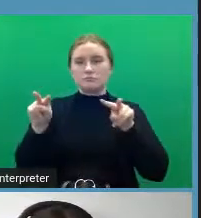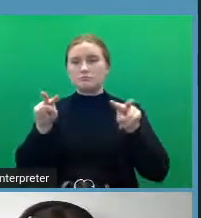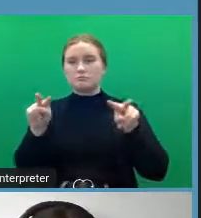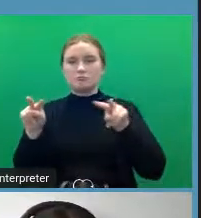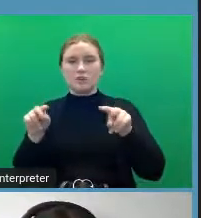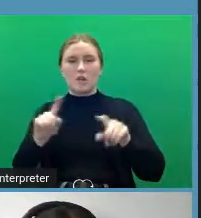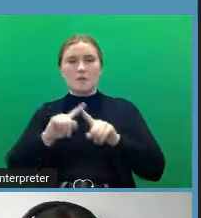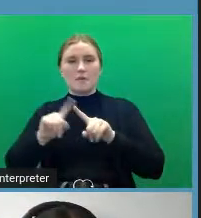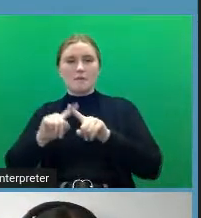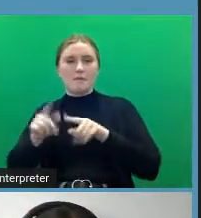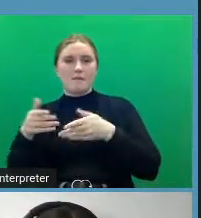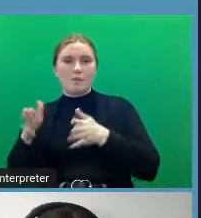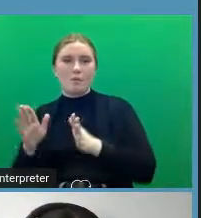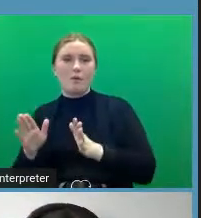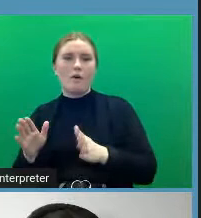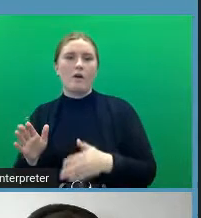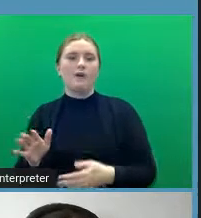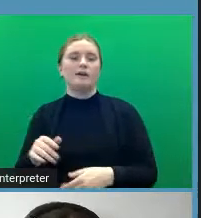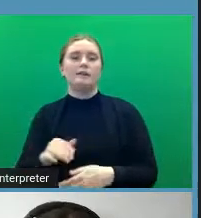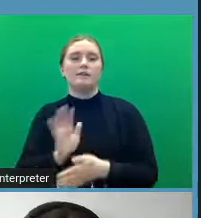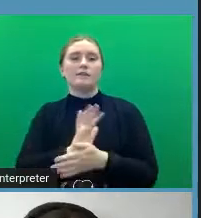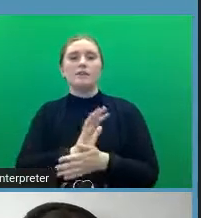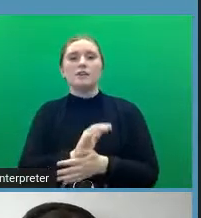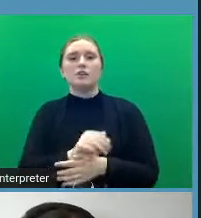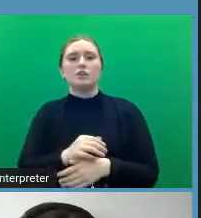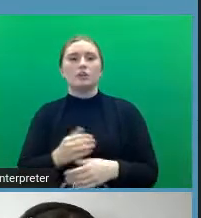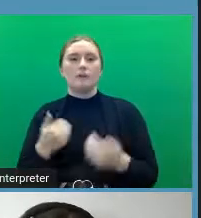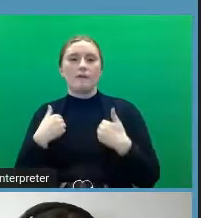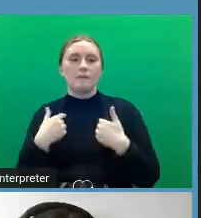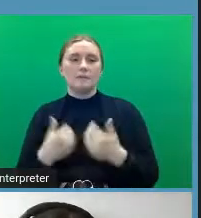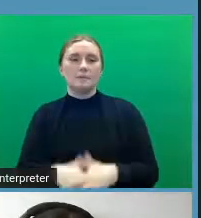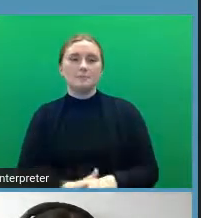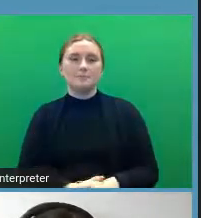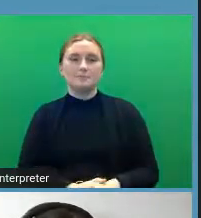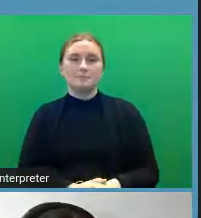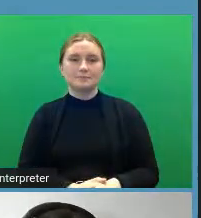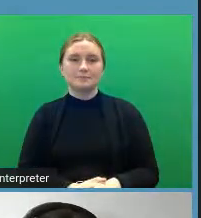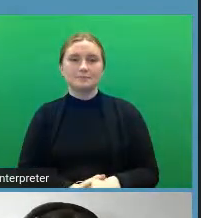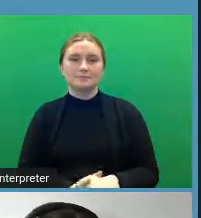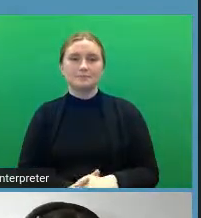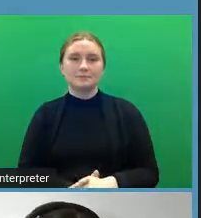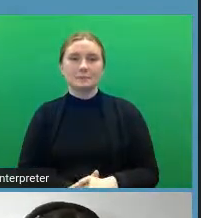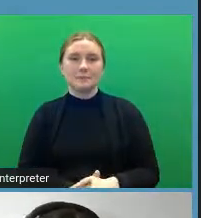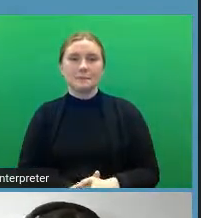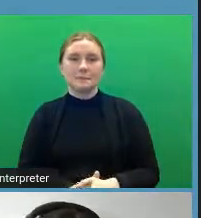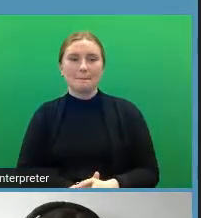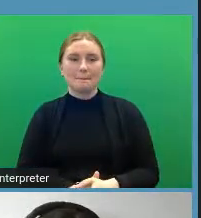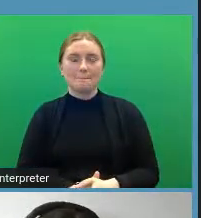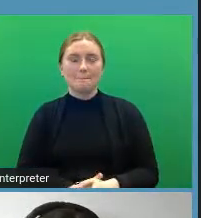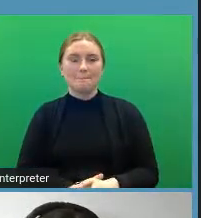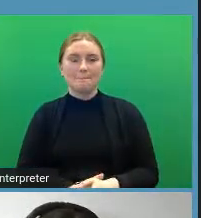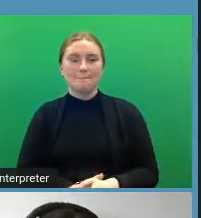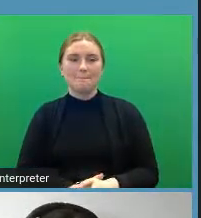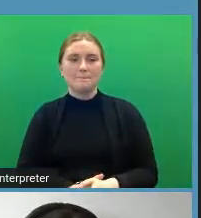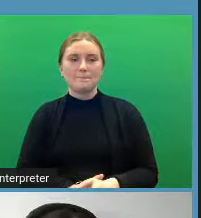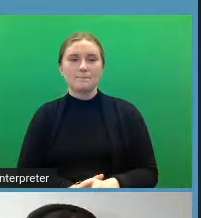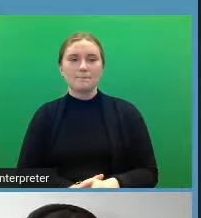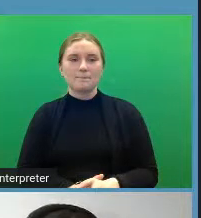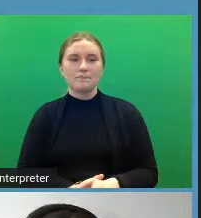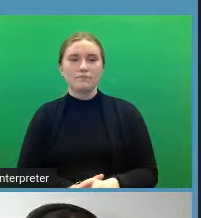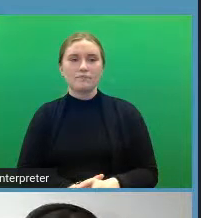that material can be engaged. And then in post-production, this is where the compositing of